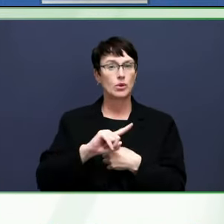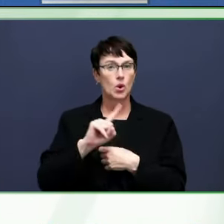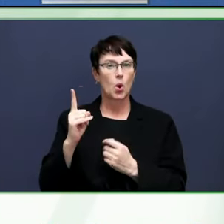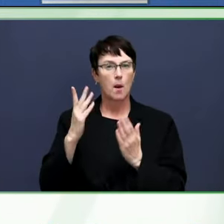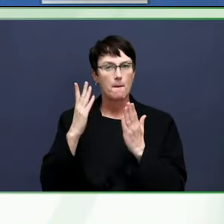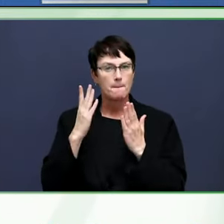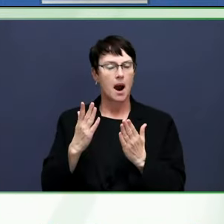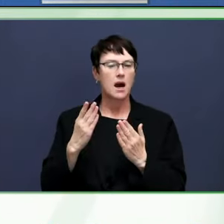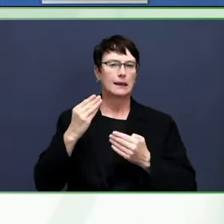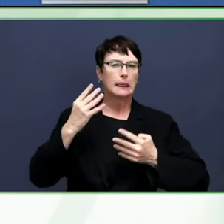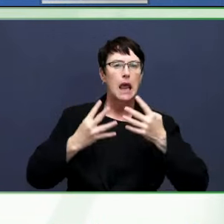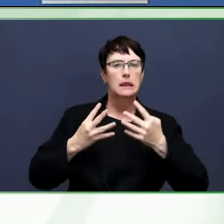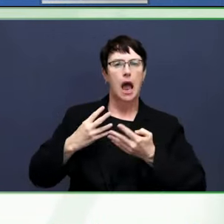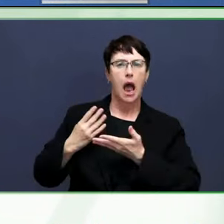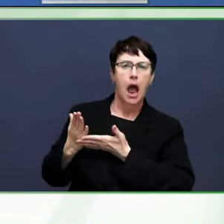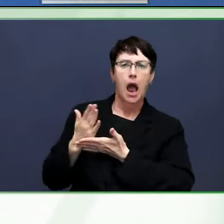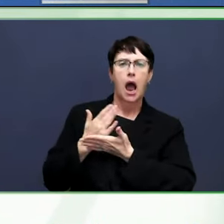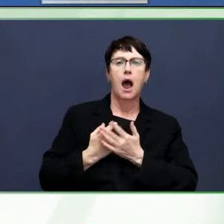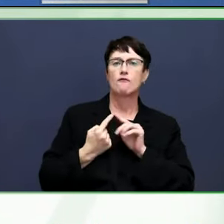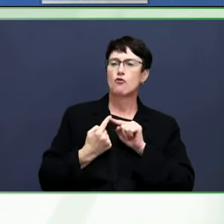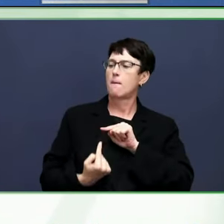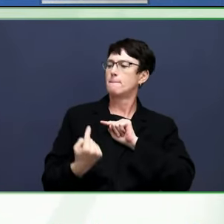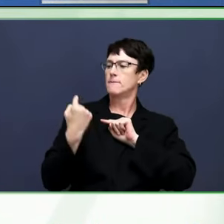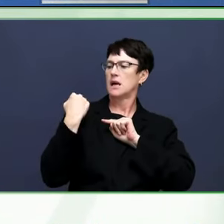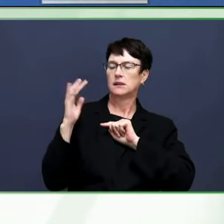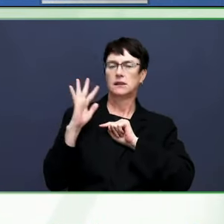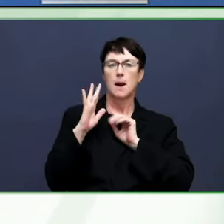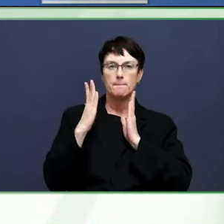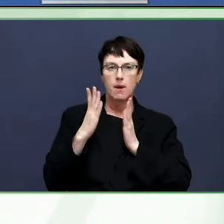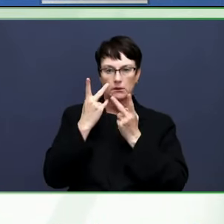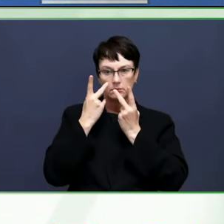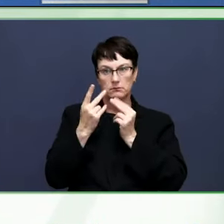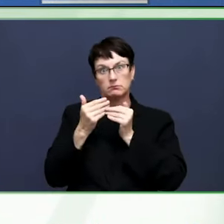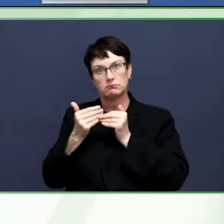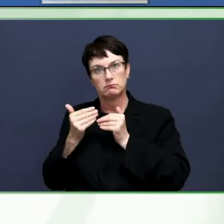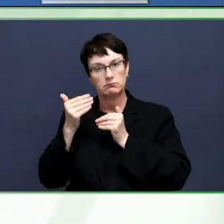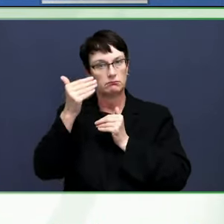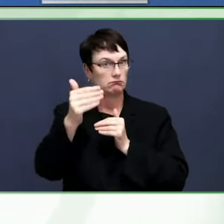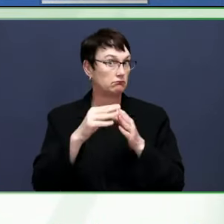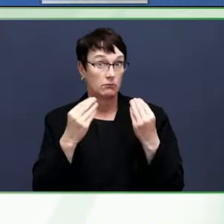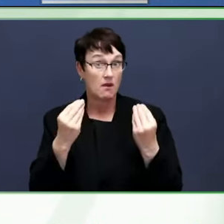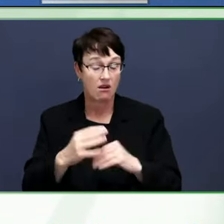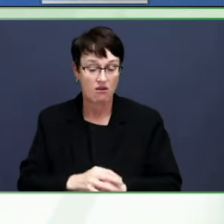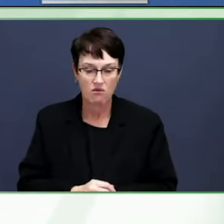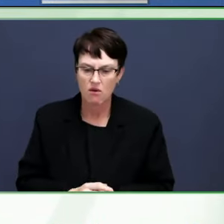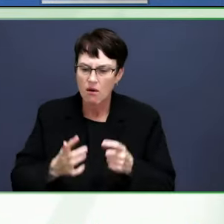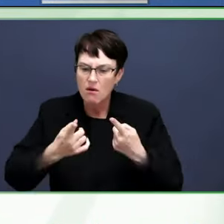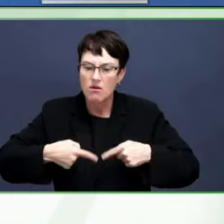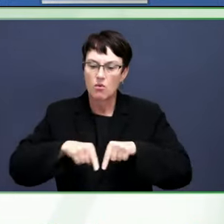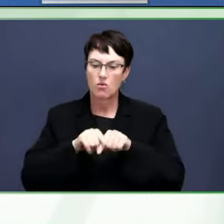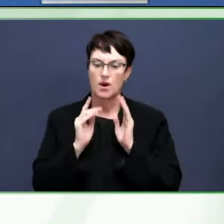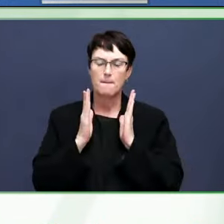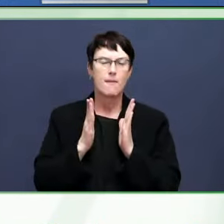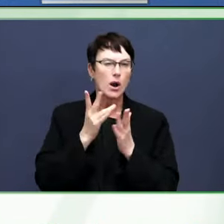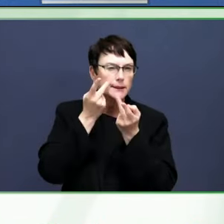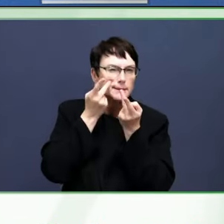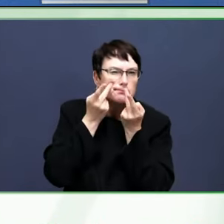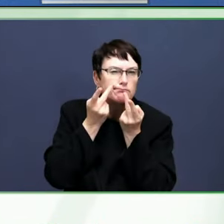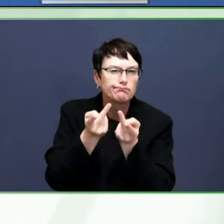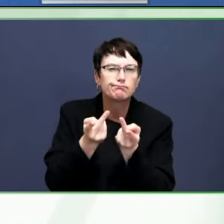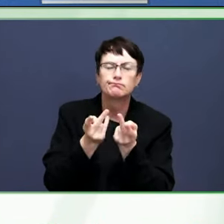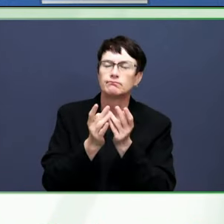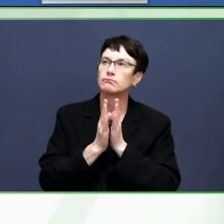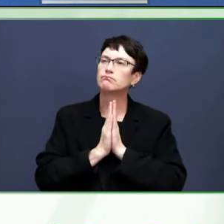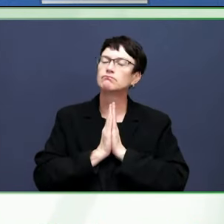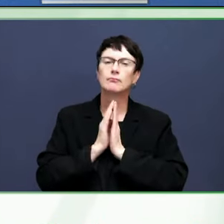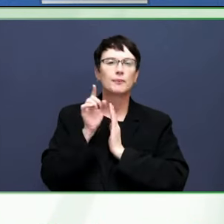But we needed to take another step, and that was to be more specific about compensatory measures. As